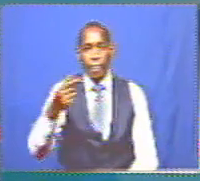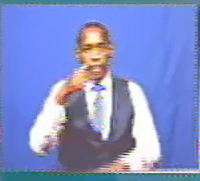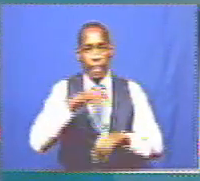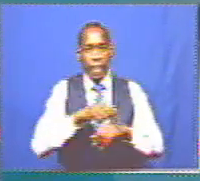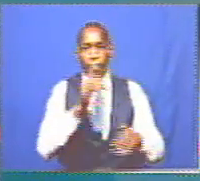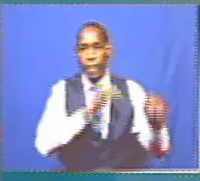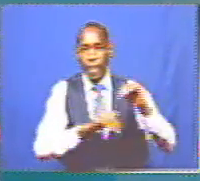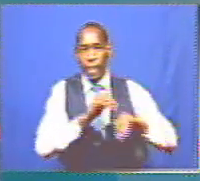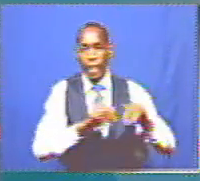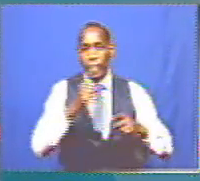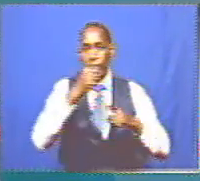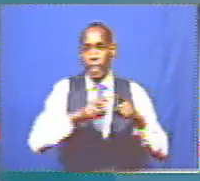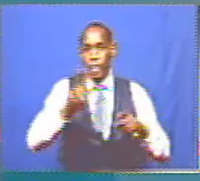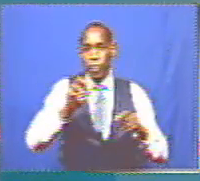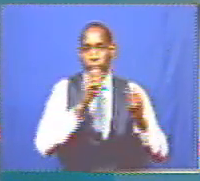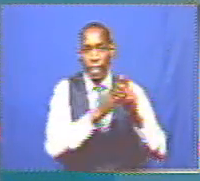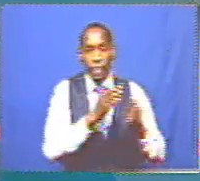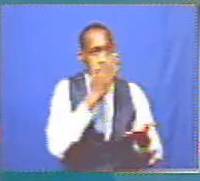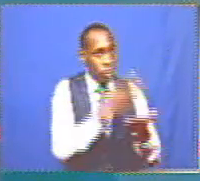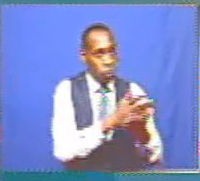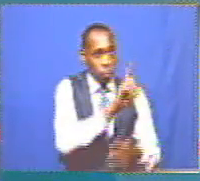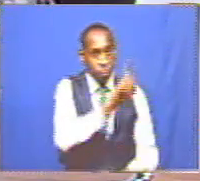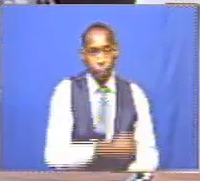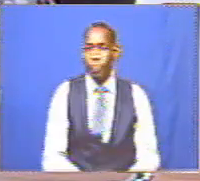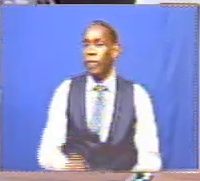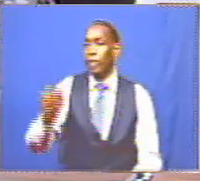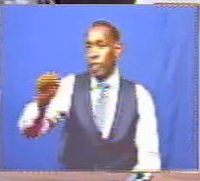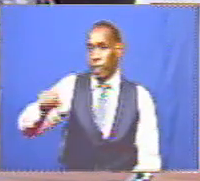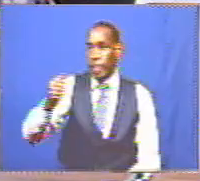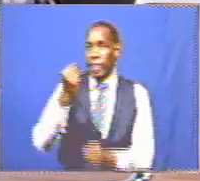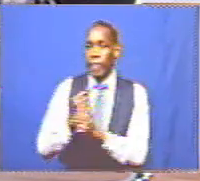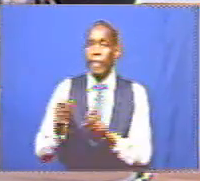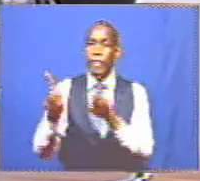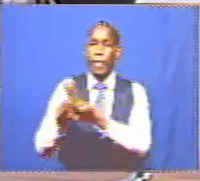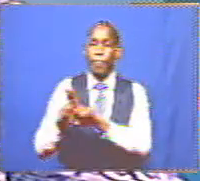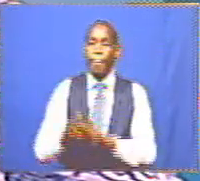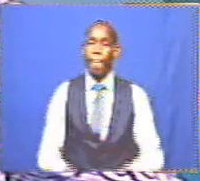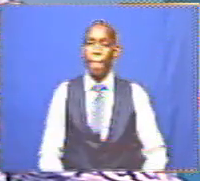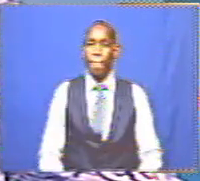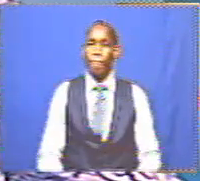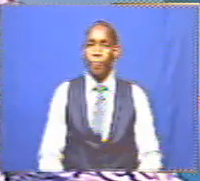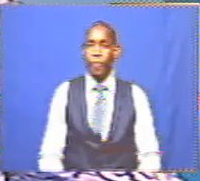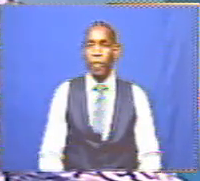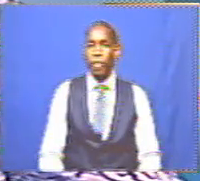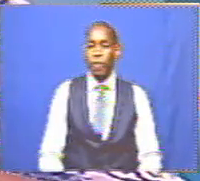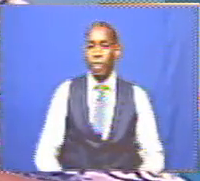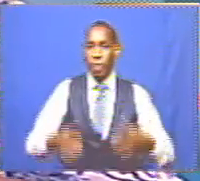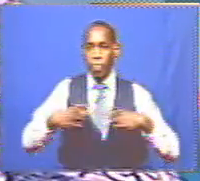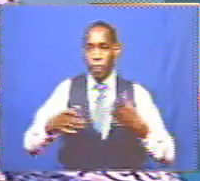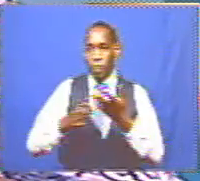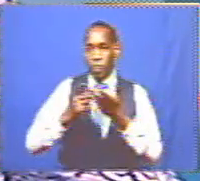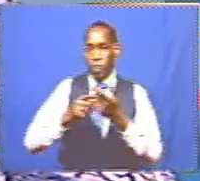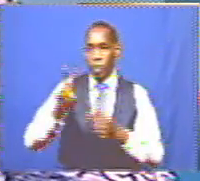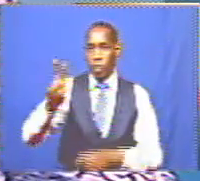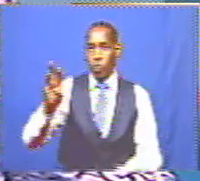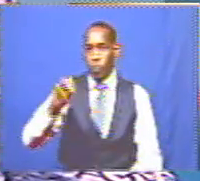were elected in 2013, is that true? Yes, I did. With a population of 2 million people, I wasn't sure